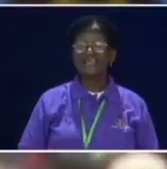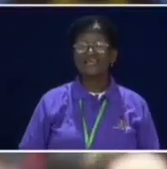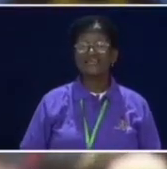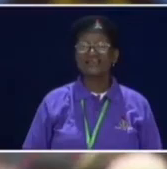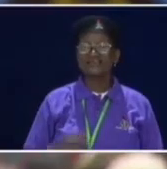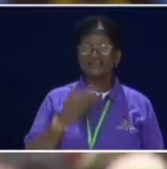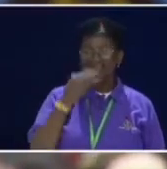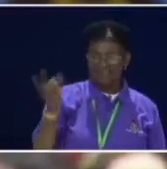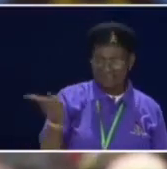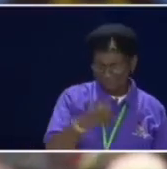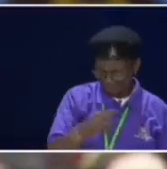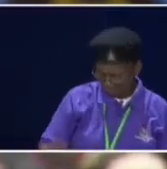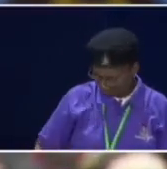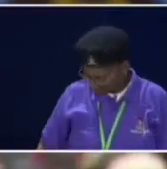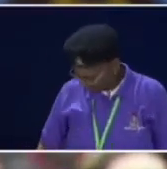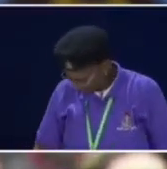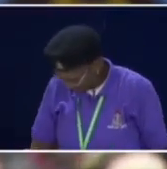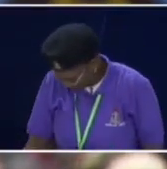Thank you.